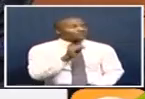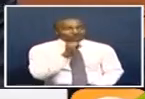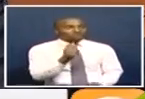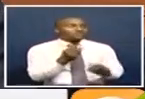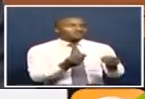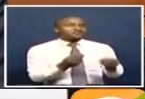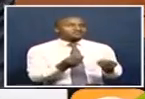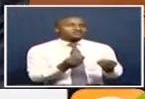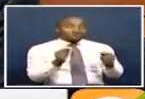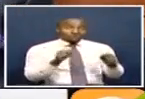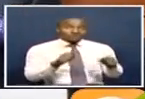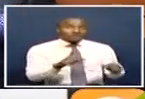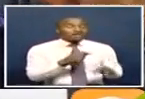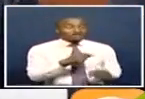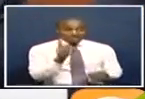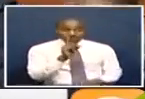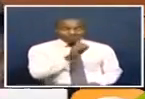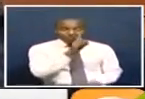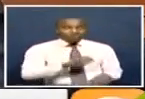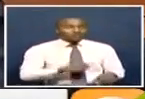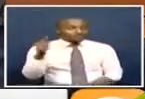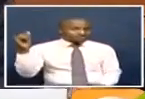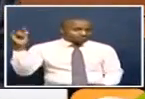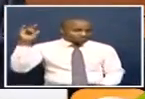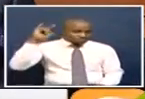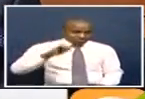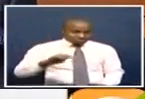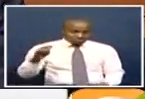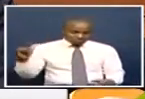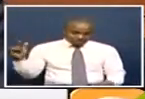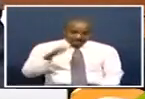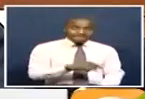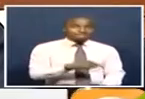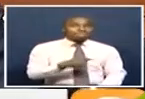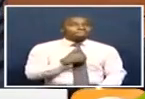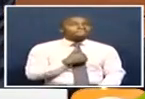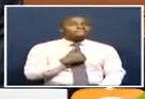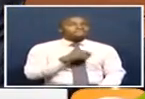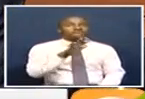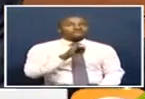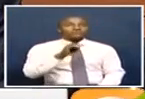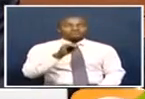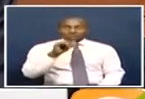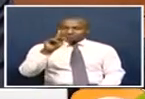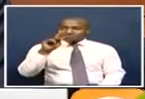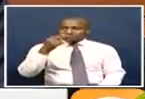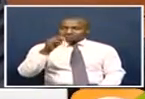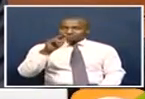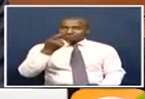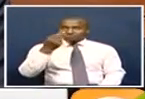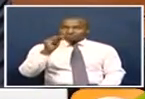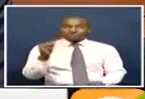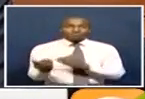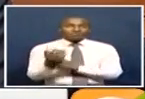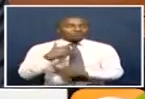Even today in Nairobi, let me tell you, when you are coming from airport, and today I was coming from Khartoum in the morning. Early morning. I did call